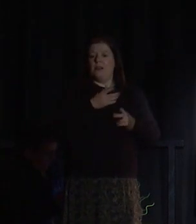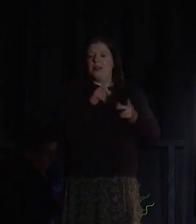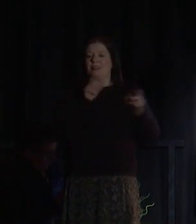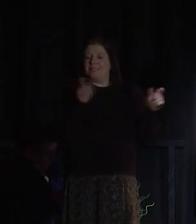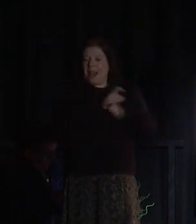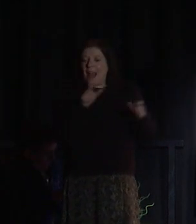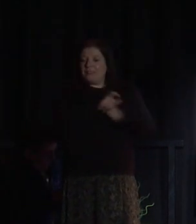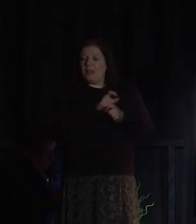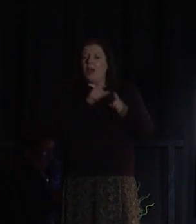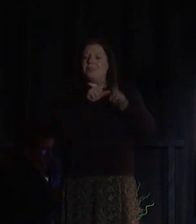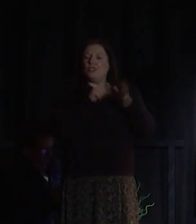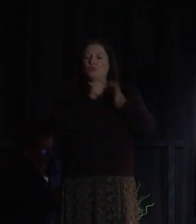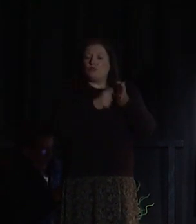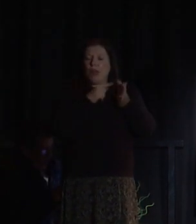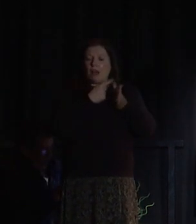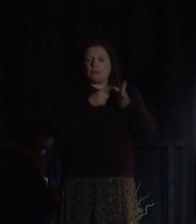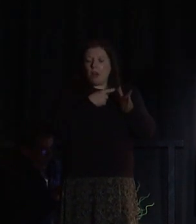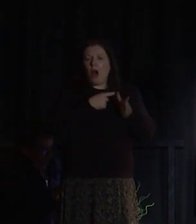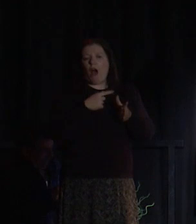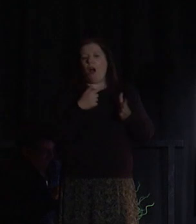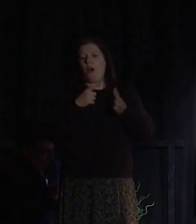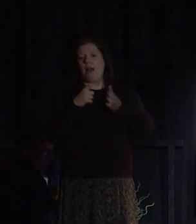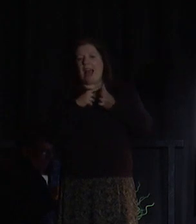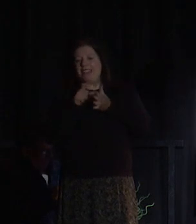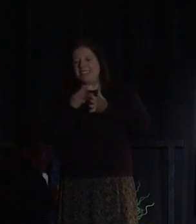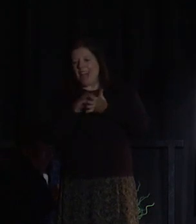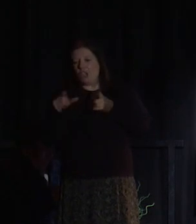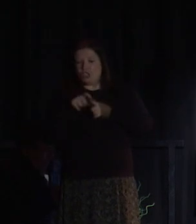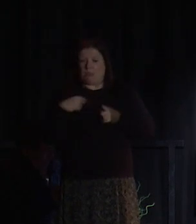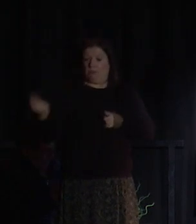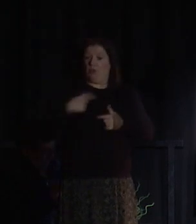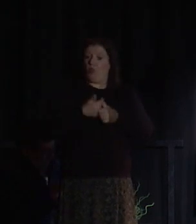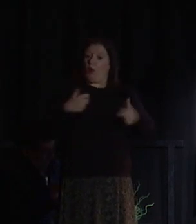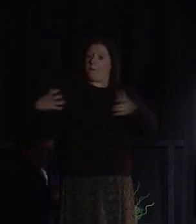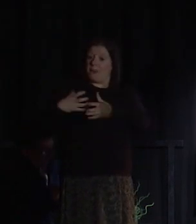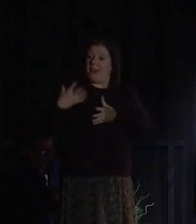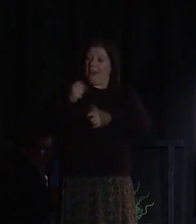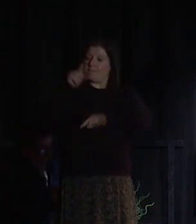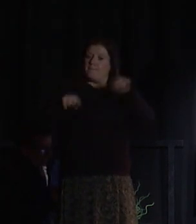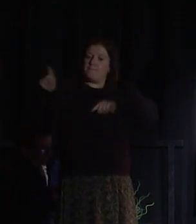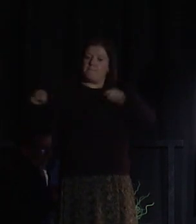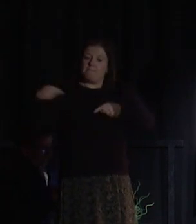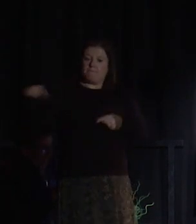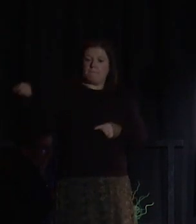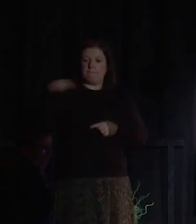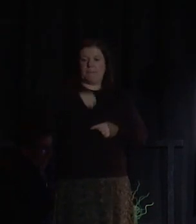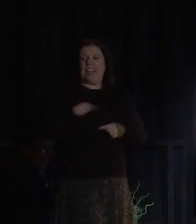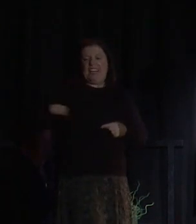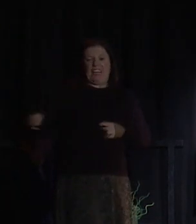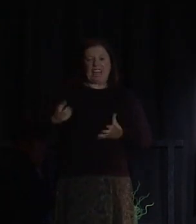dyspraxia, ADHD. I'm dyslexic, most of the company have got some sort of stuff. Steak's got a lot.